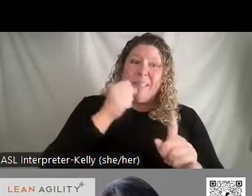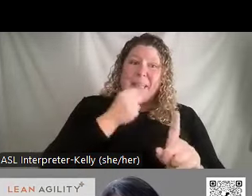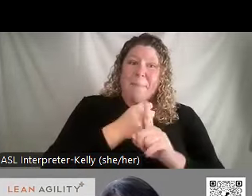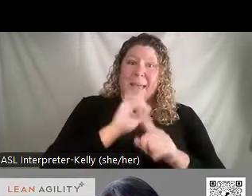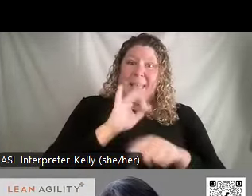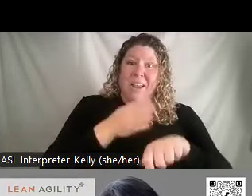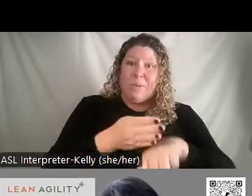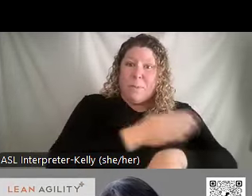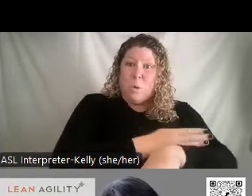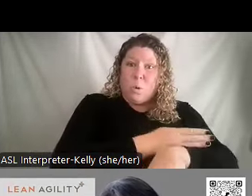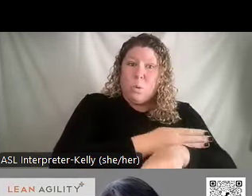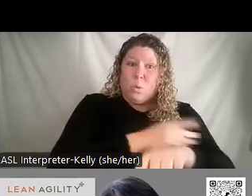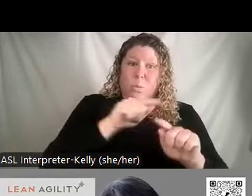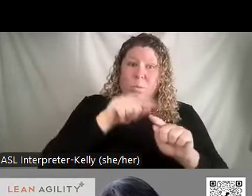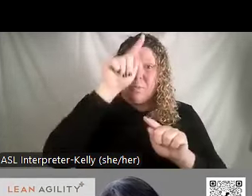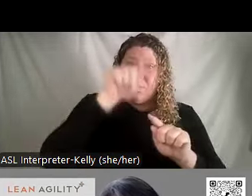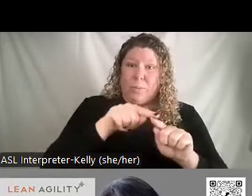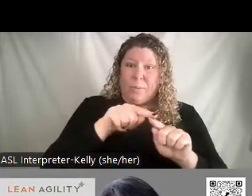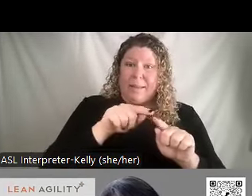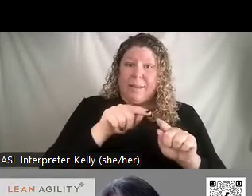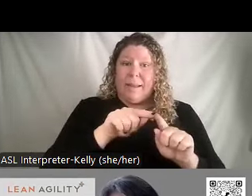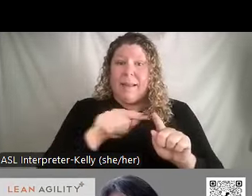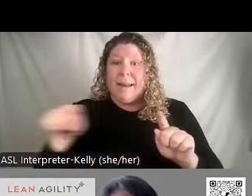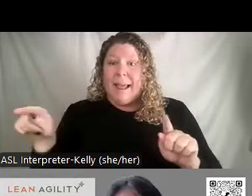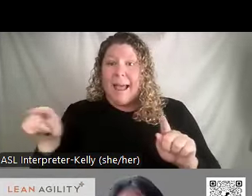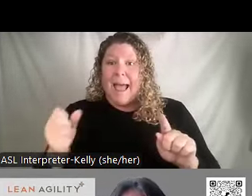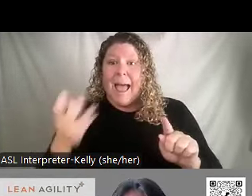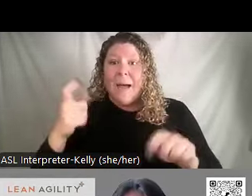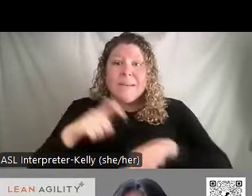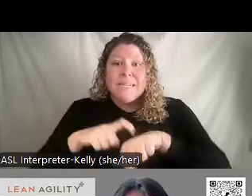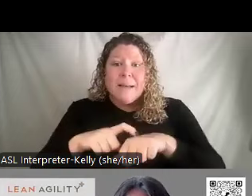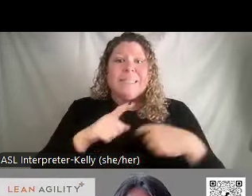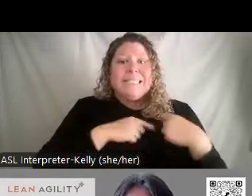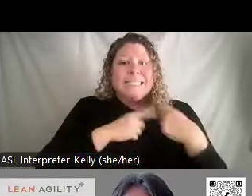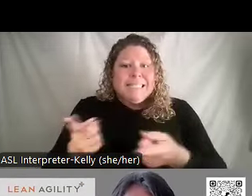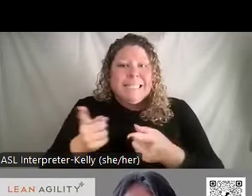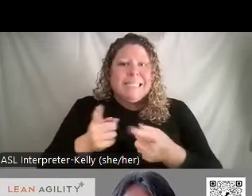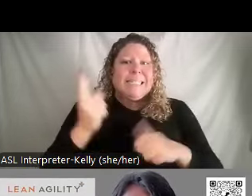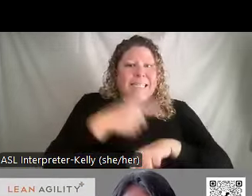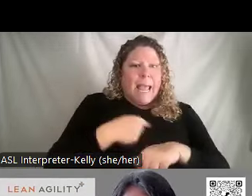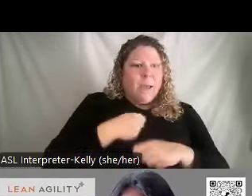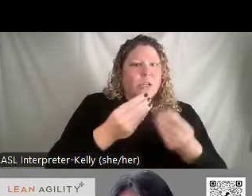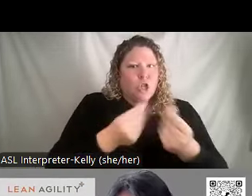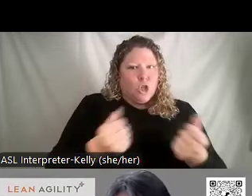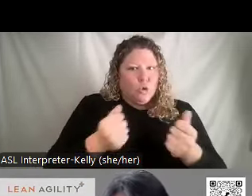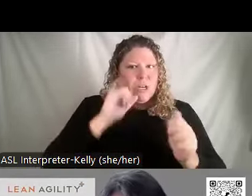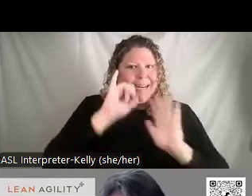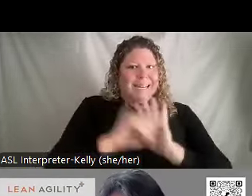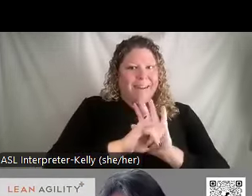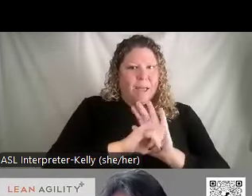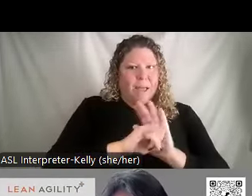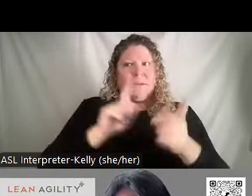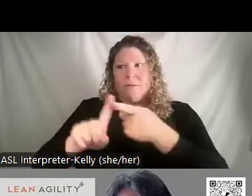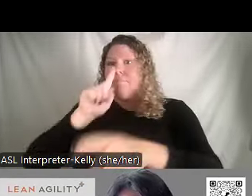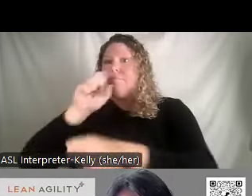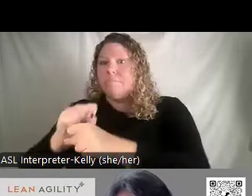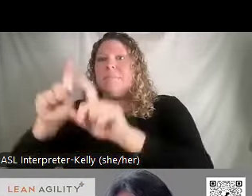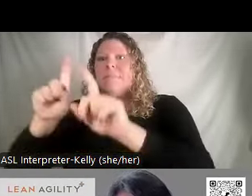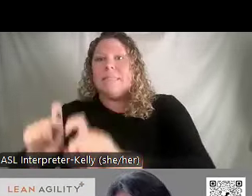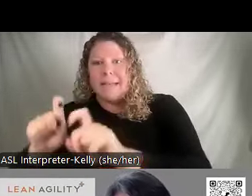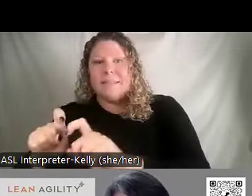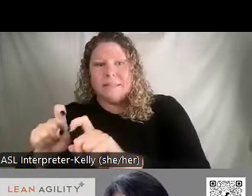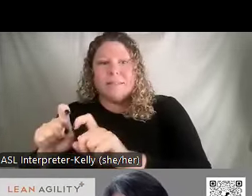between the impact of the improvement and how much time elapsed from the day that improvement was identified to when they actually tried it out. So